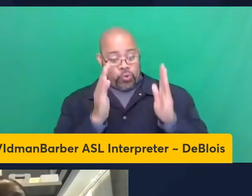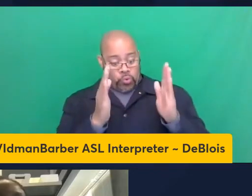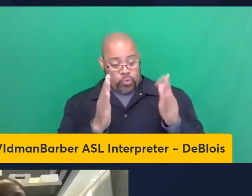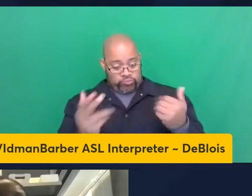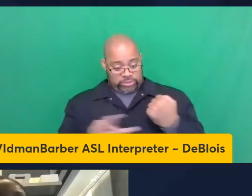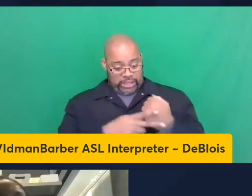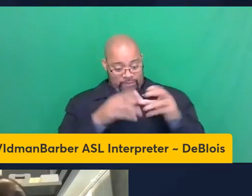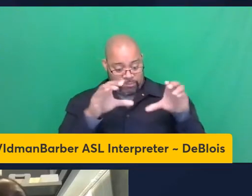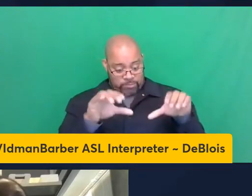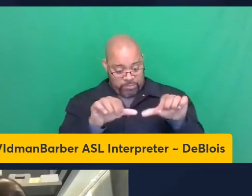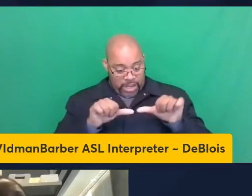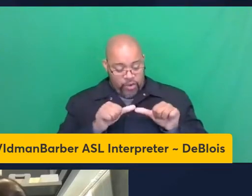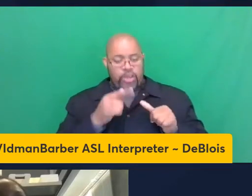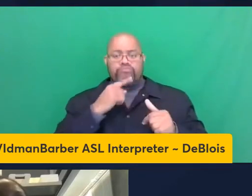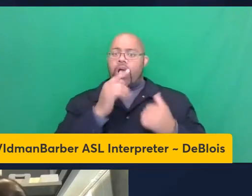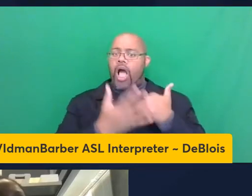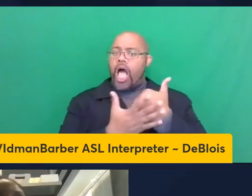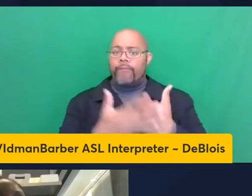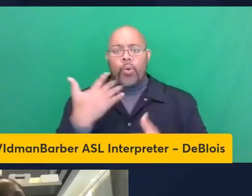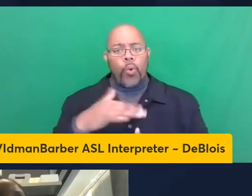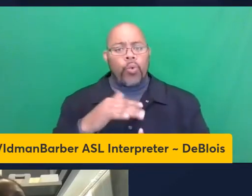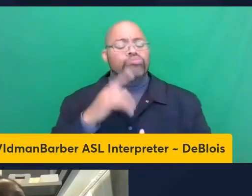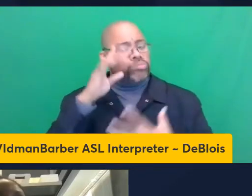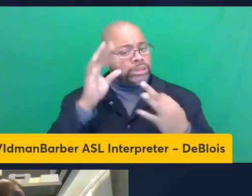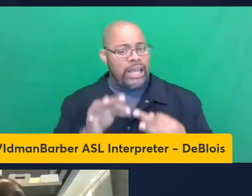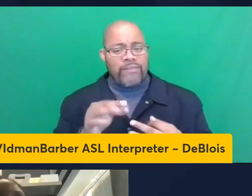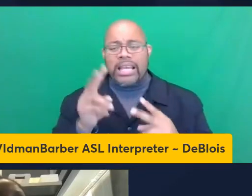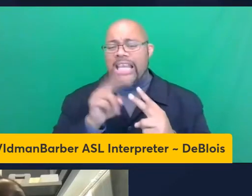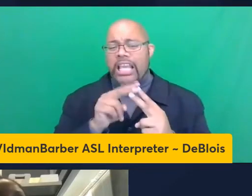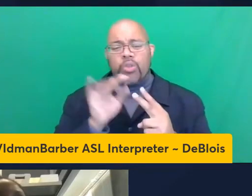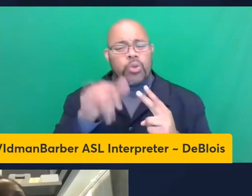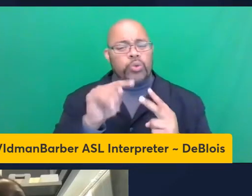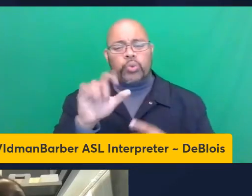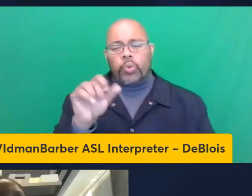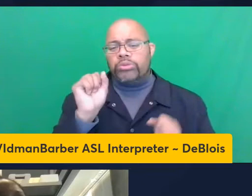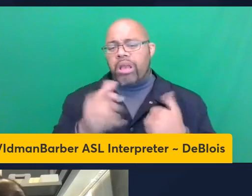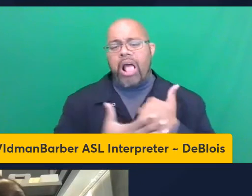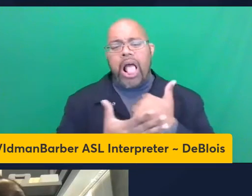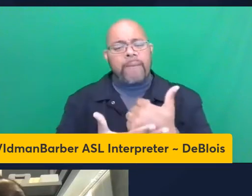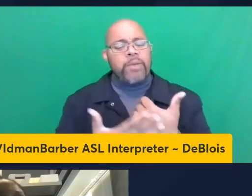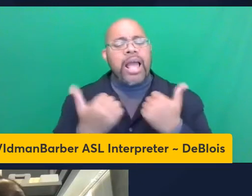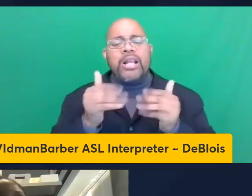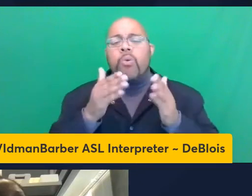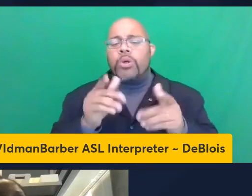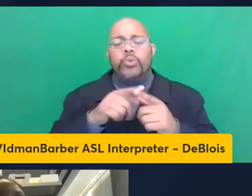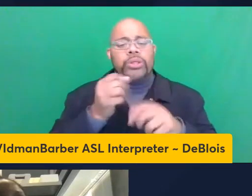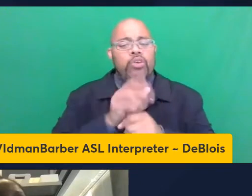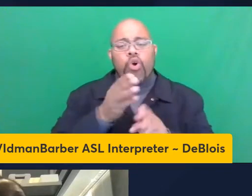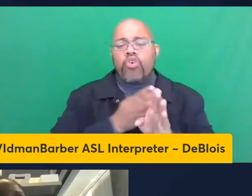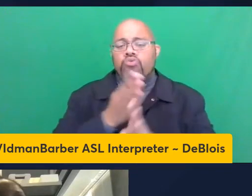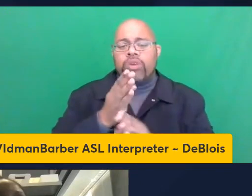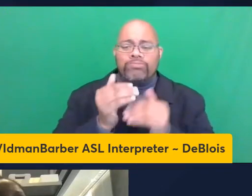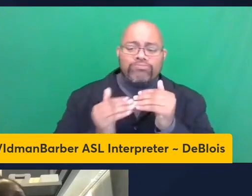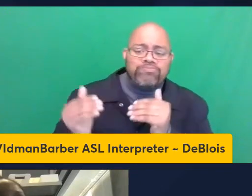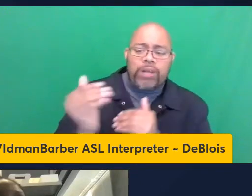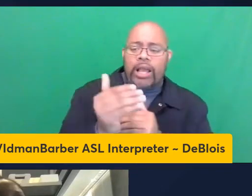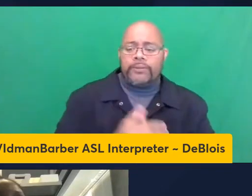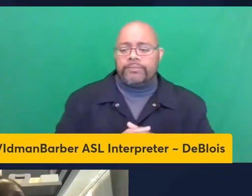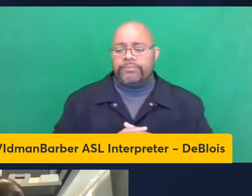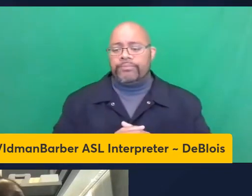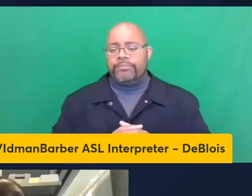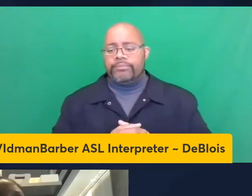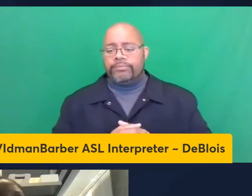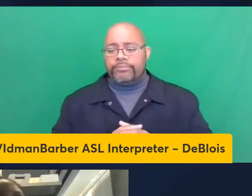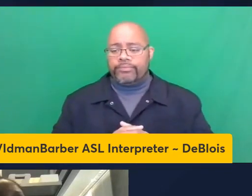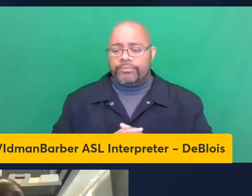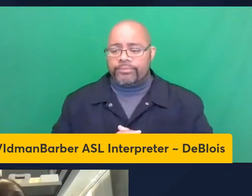place is also really helpful. So yes, absolutely. Either one of those tools can be helpful. Any way to get your career ahead, really, I always find